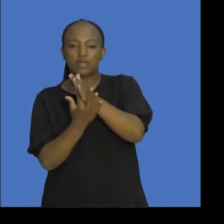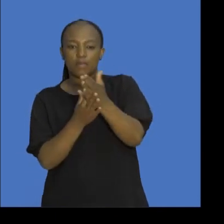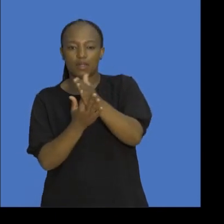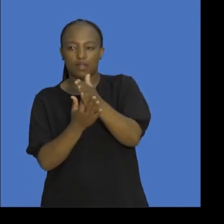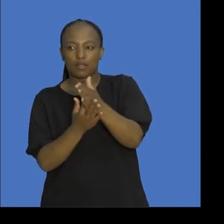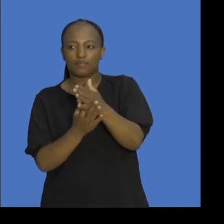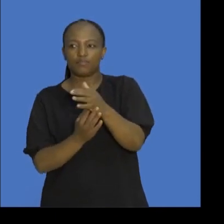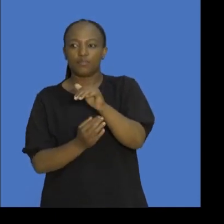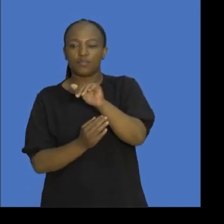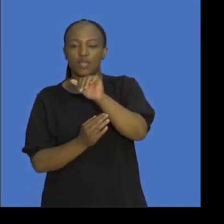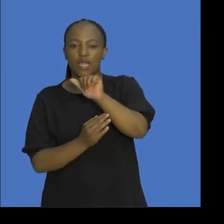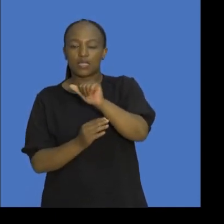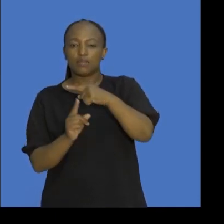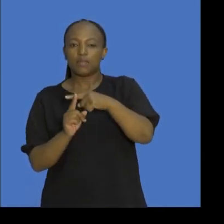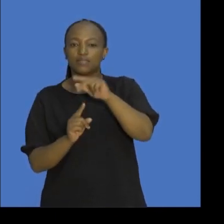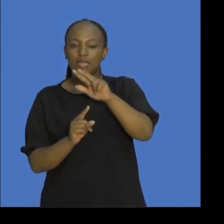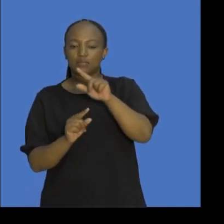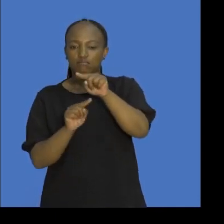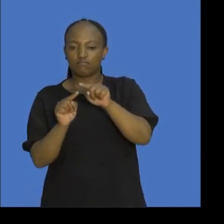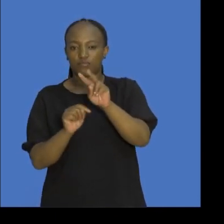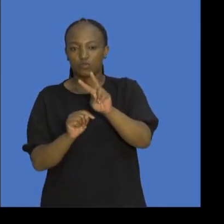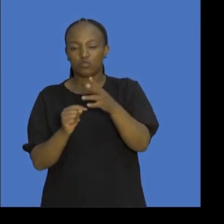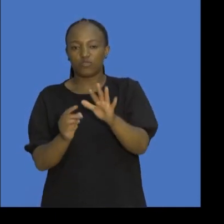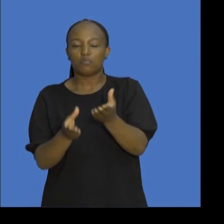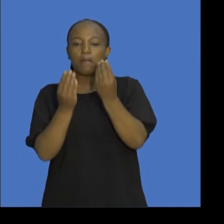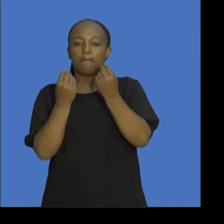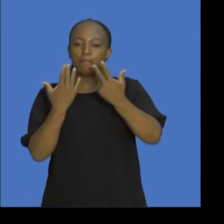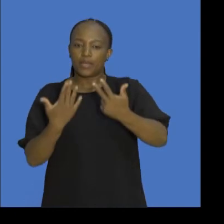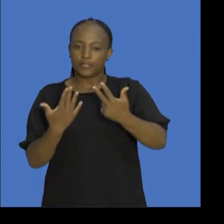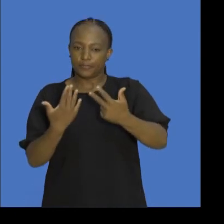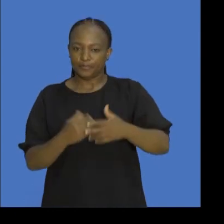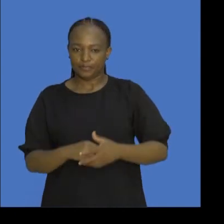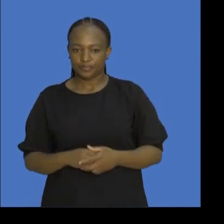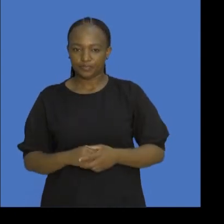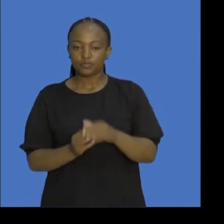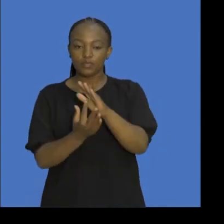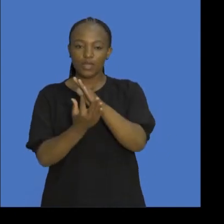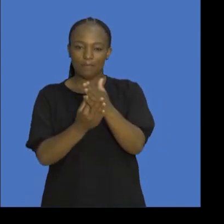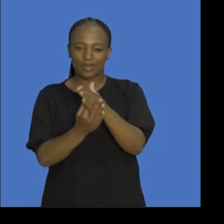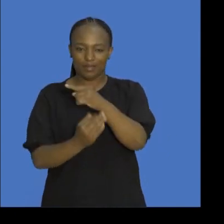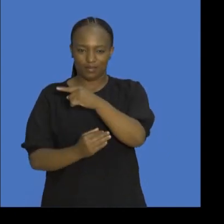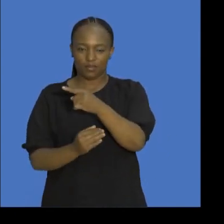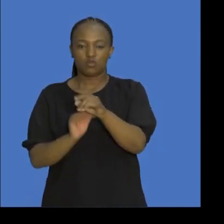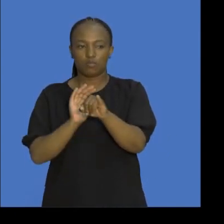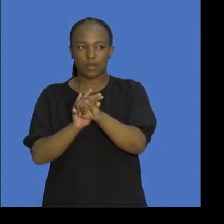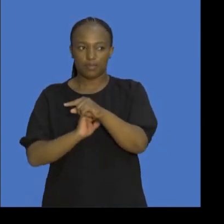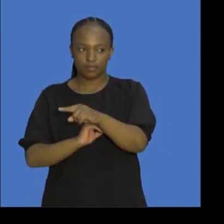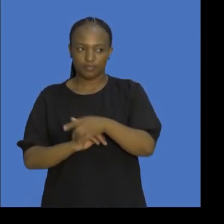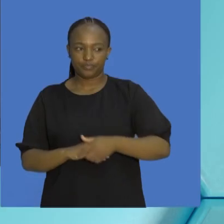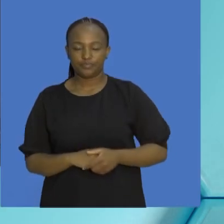there. How do we find that? 8 plus 8 divided by 2, we get 8. That's the